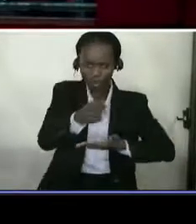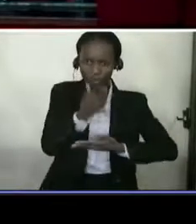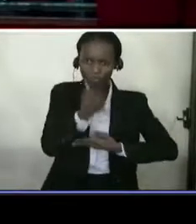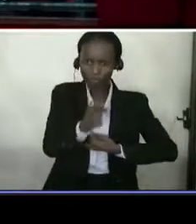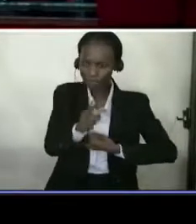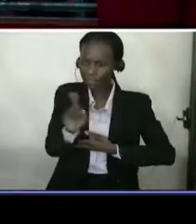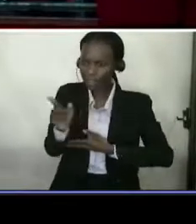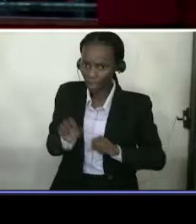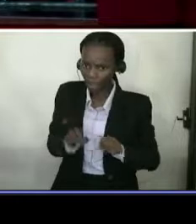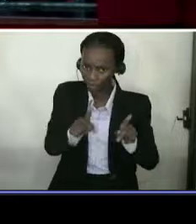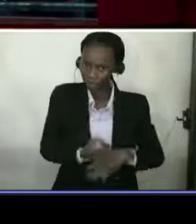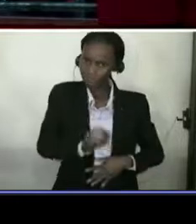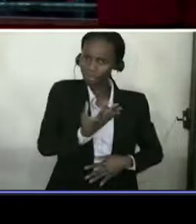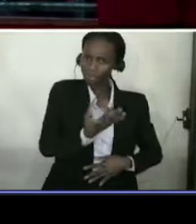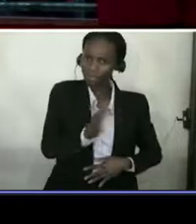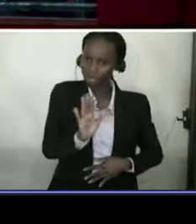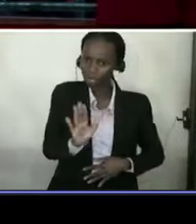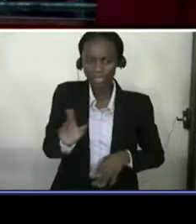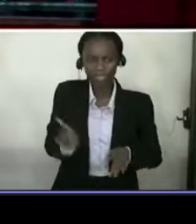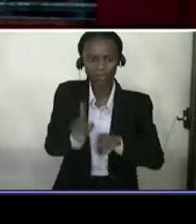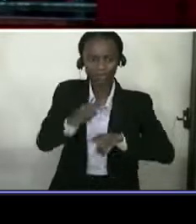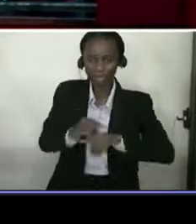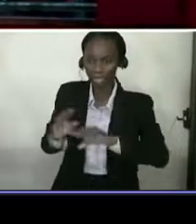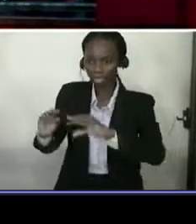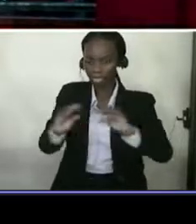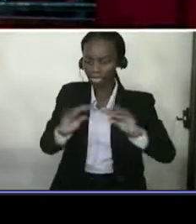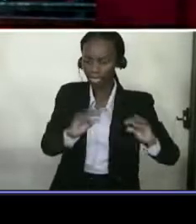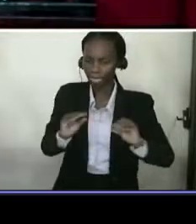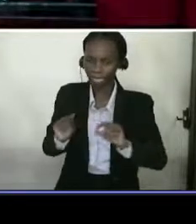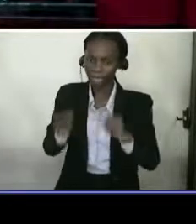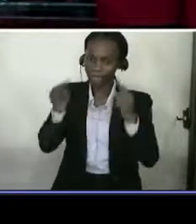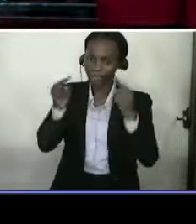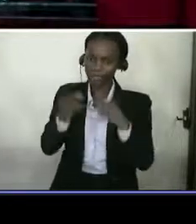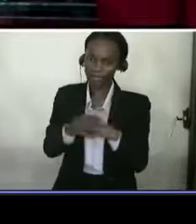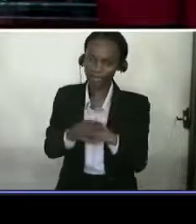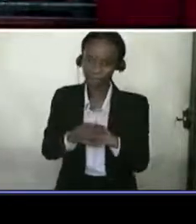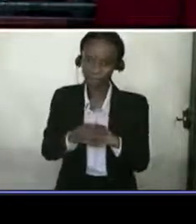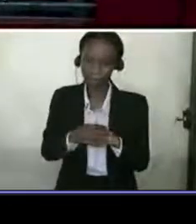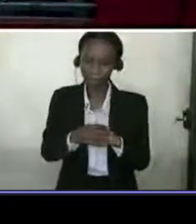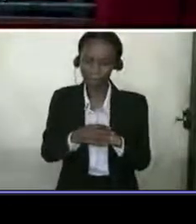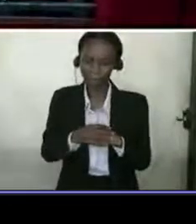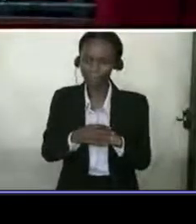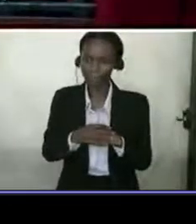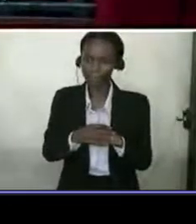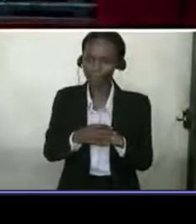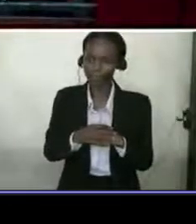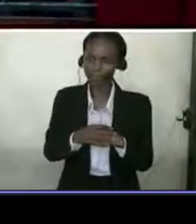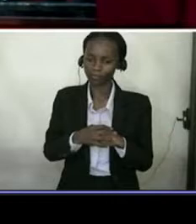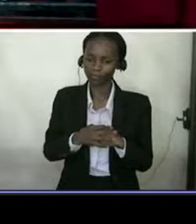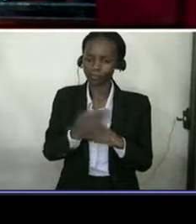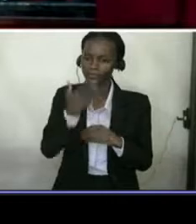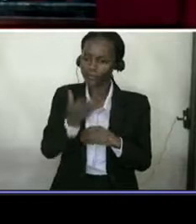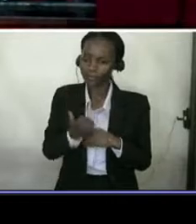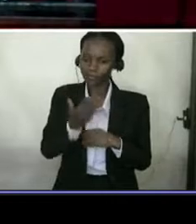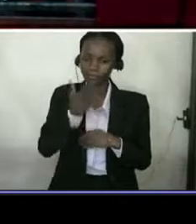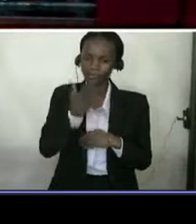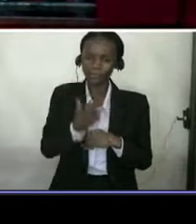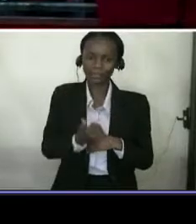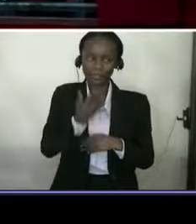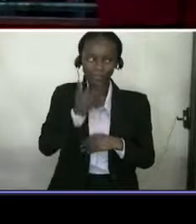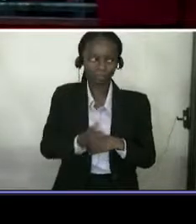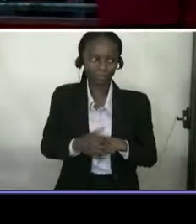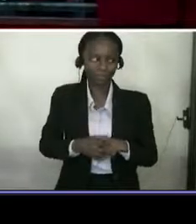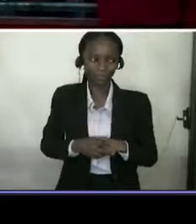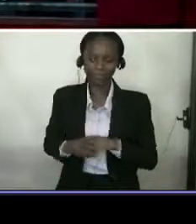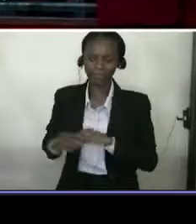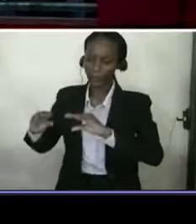because you cannot allow everybody to. He's the only one to speak. Please. I